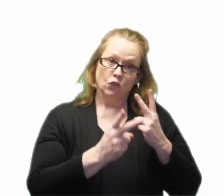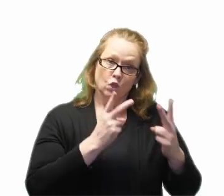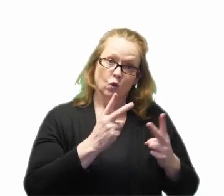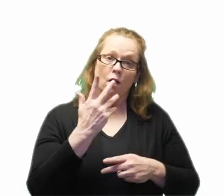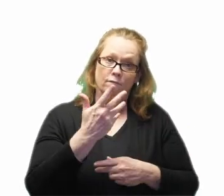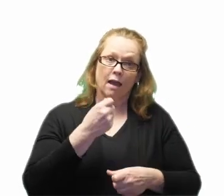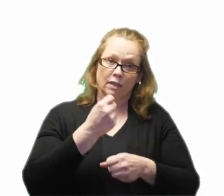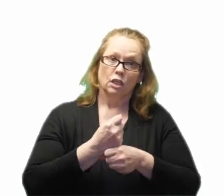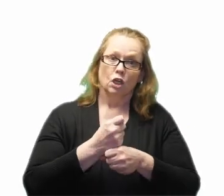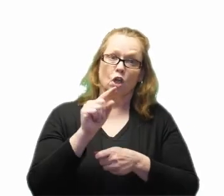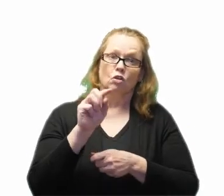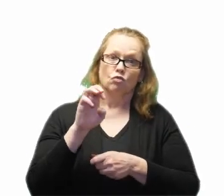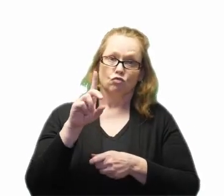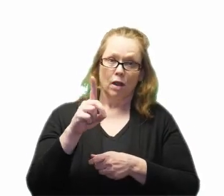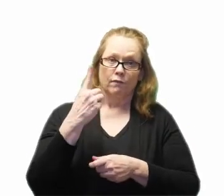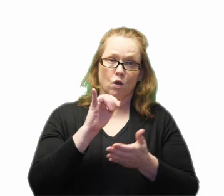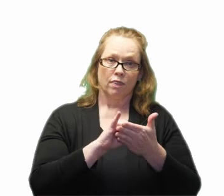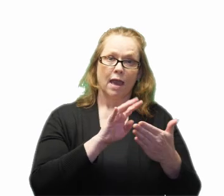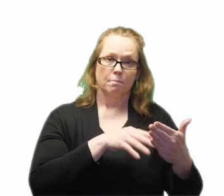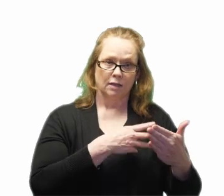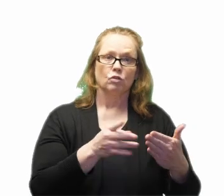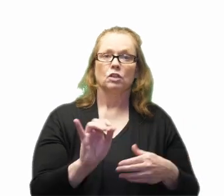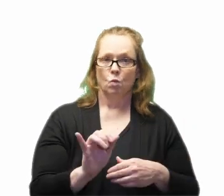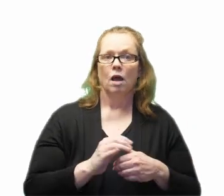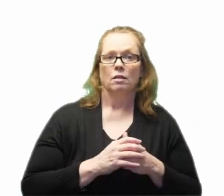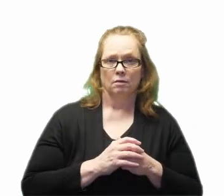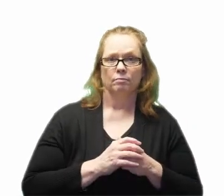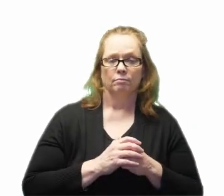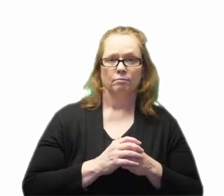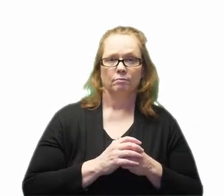a 5-year trend for this metric as well.